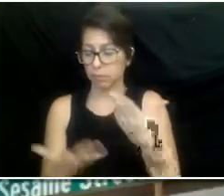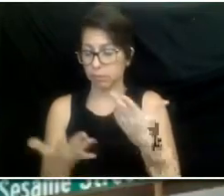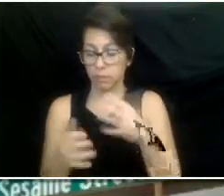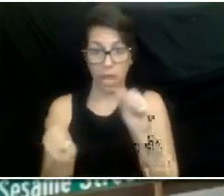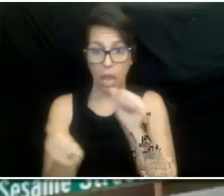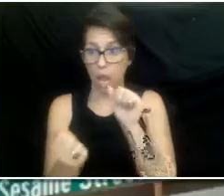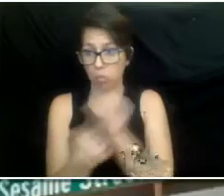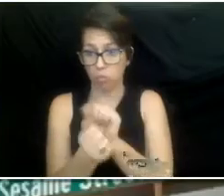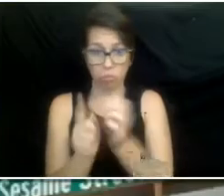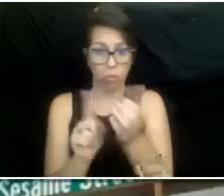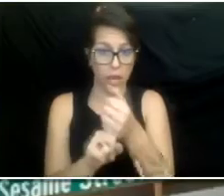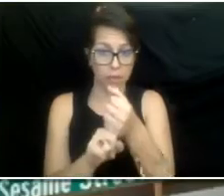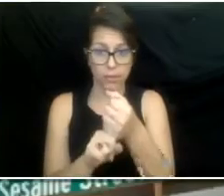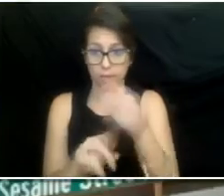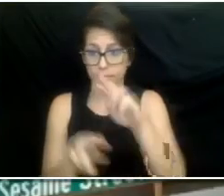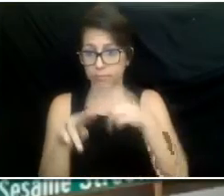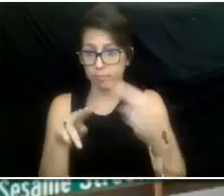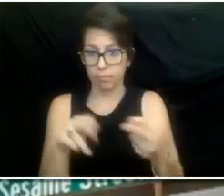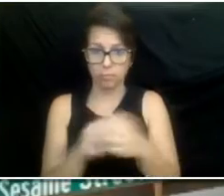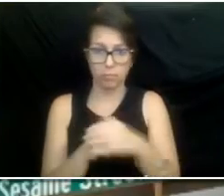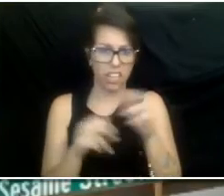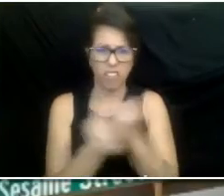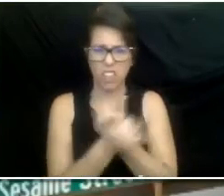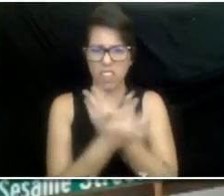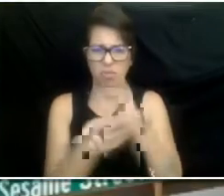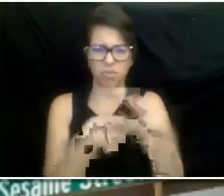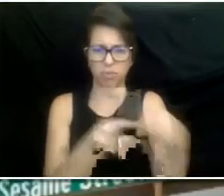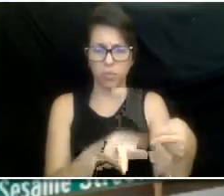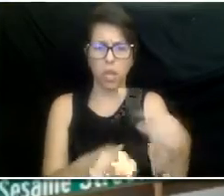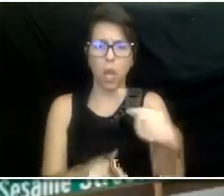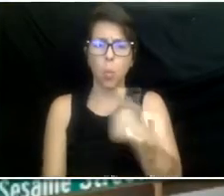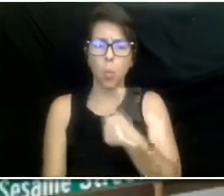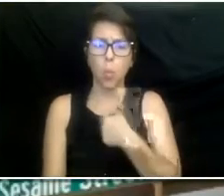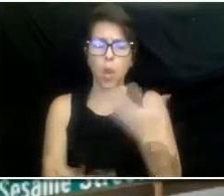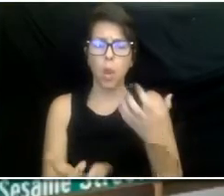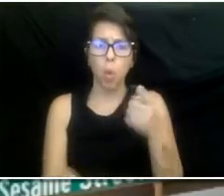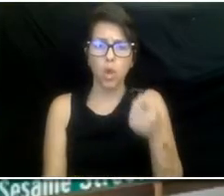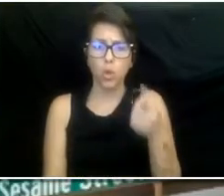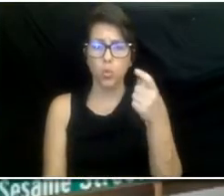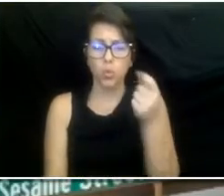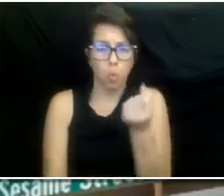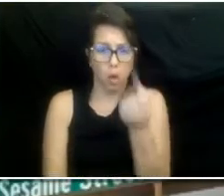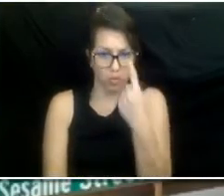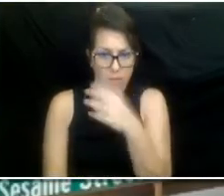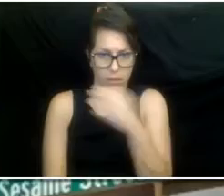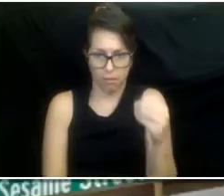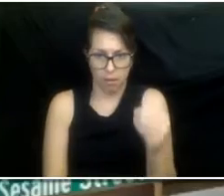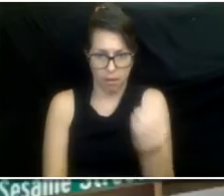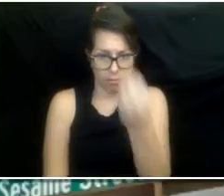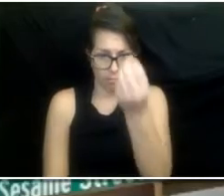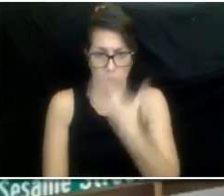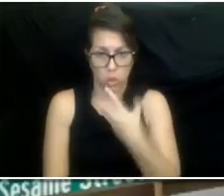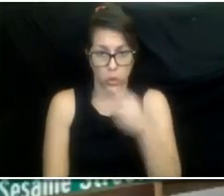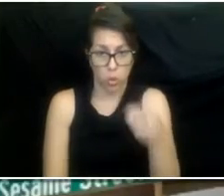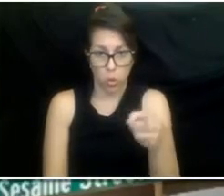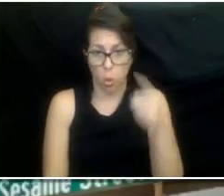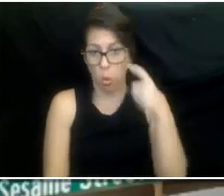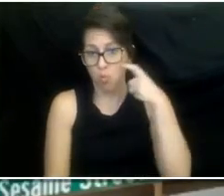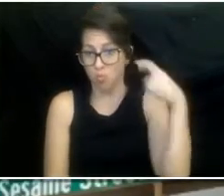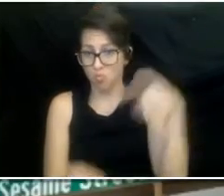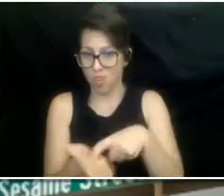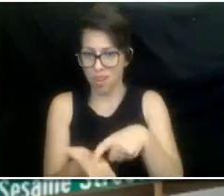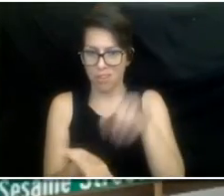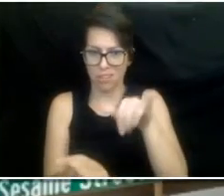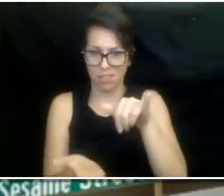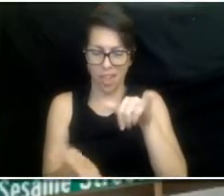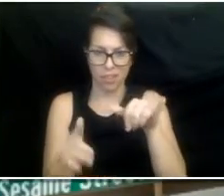what exactly you're finding as you look at those metrics and what you're doing to deal with